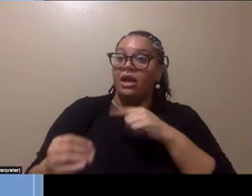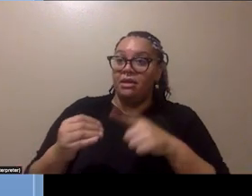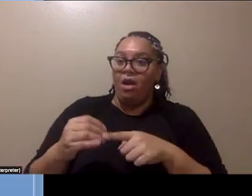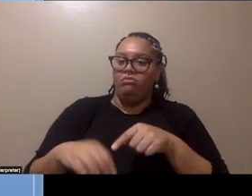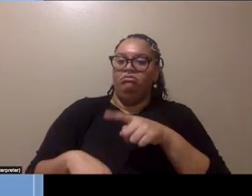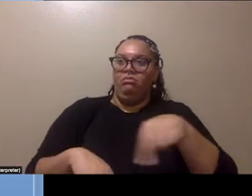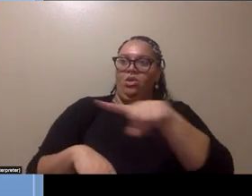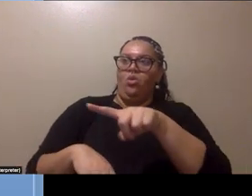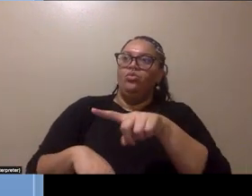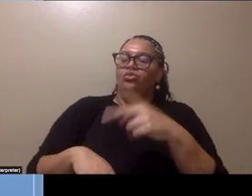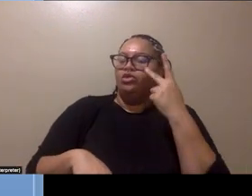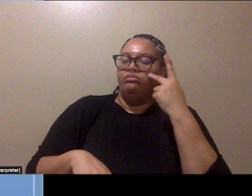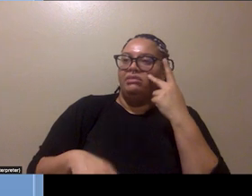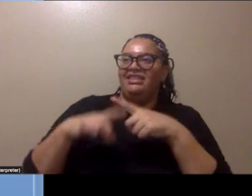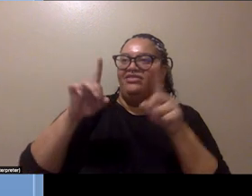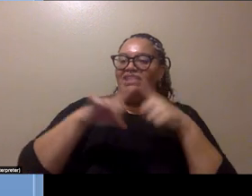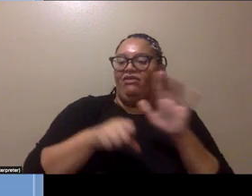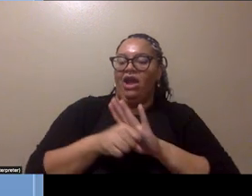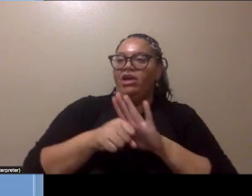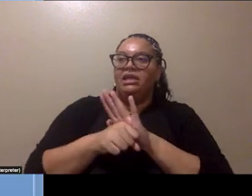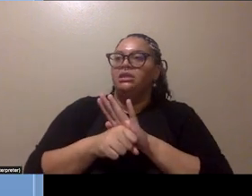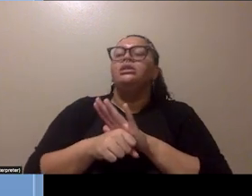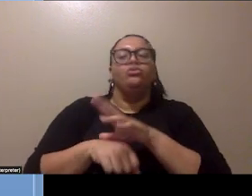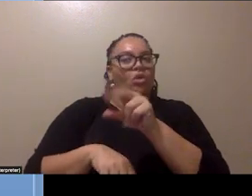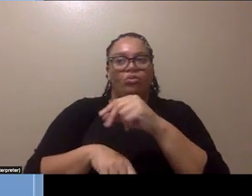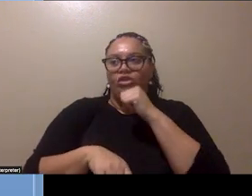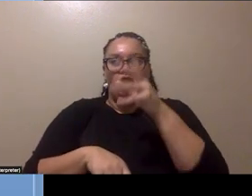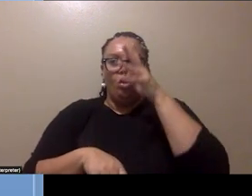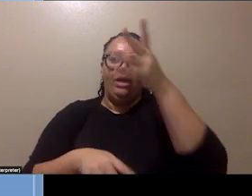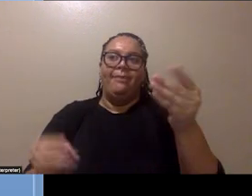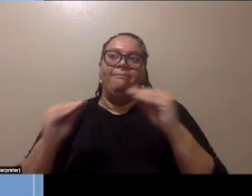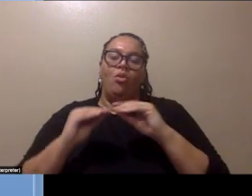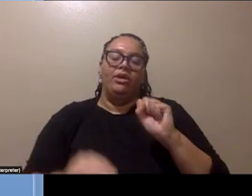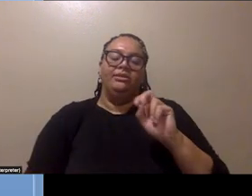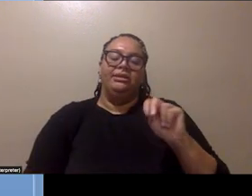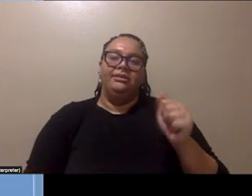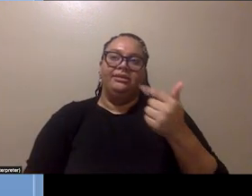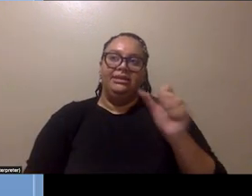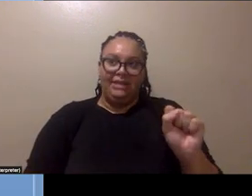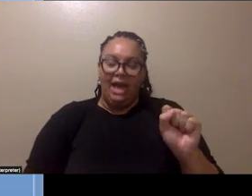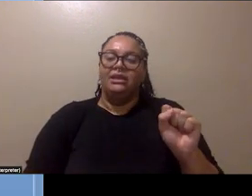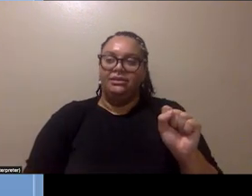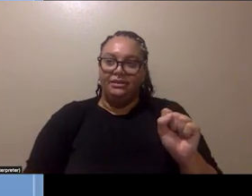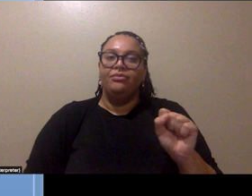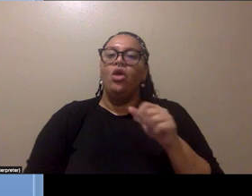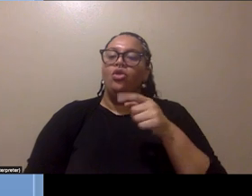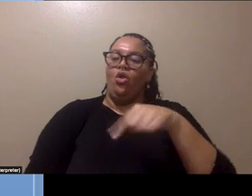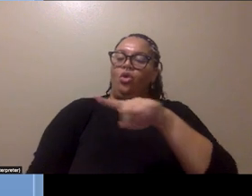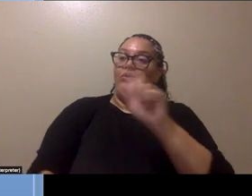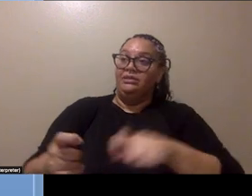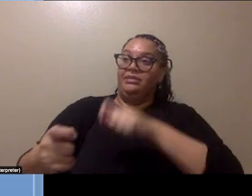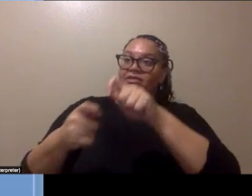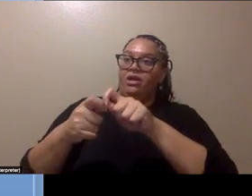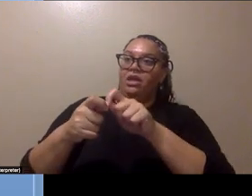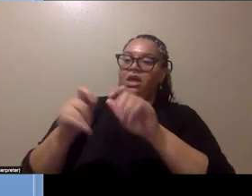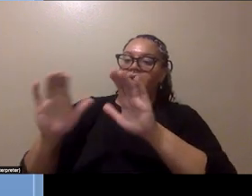So if you're talking about in these particular stands, no, they did not create any more snags. So these stands